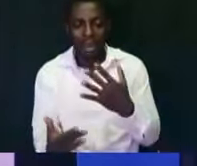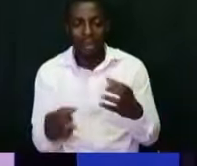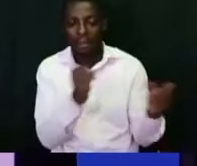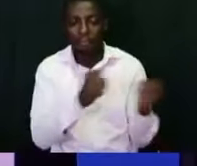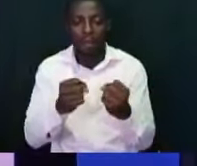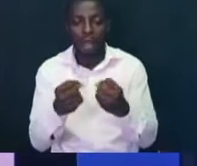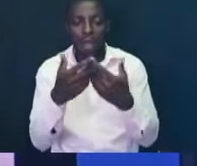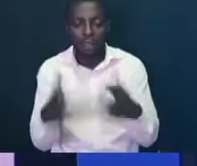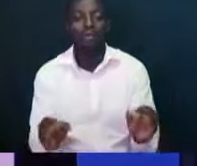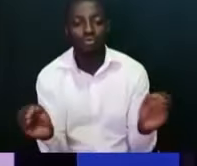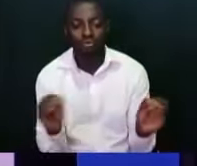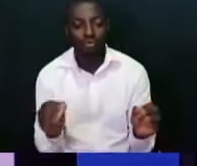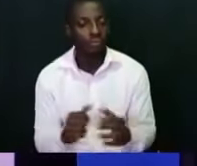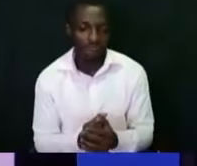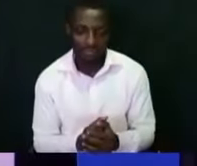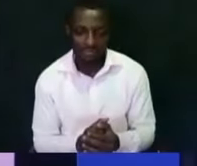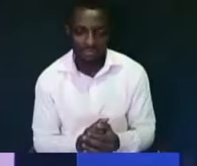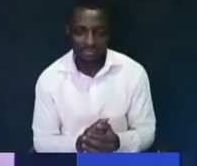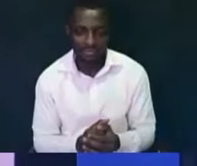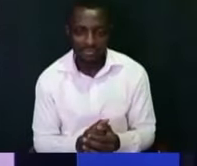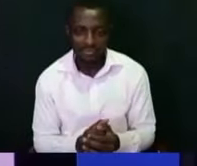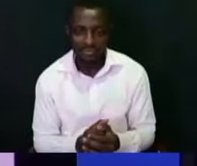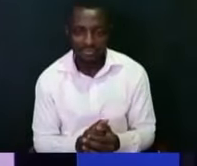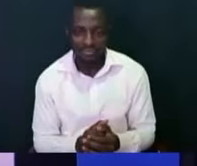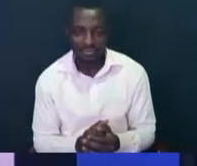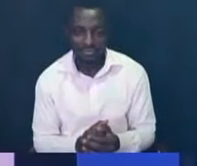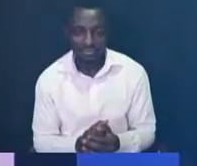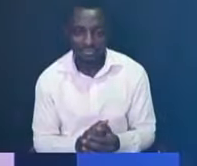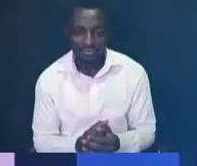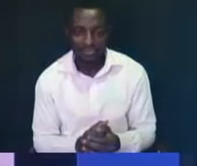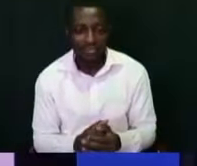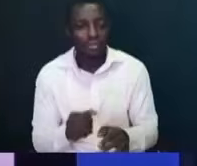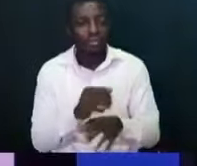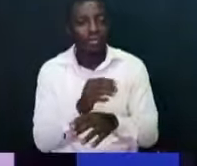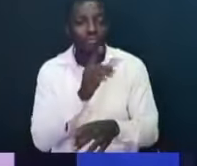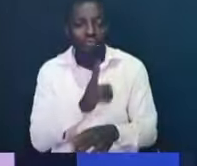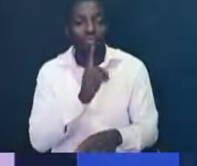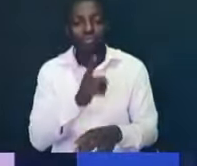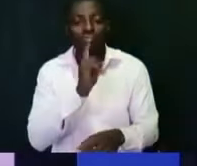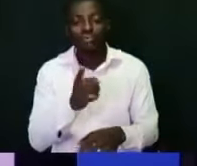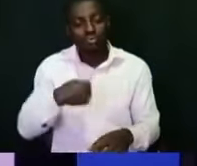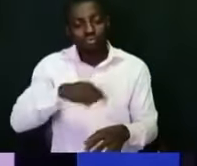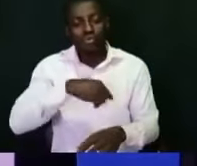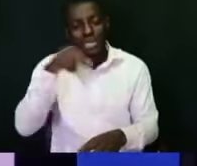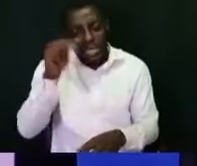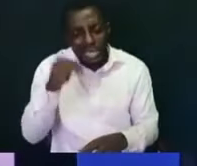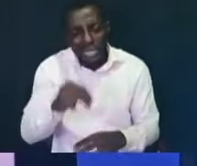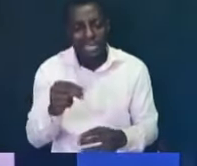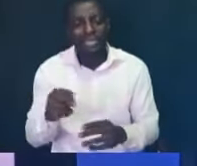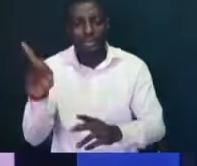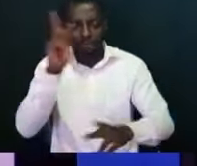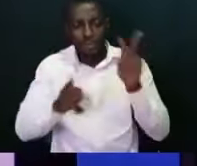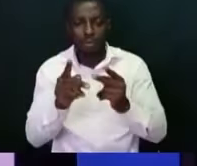power the blood has never lost his you only need kind of man and the